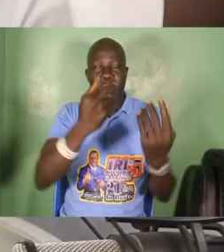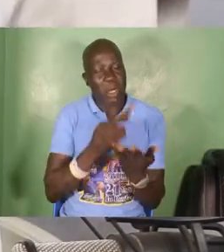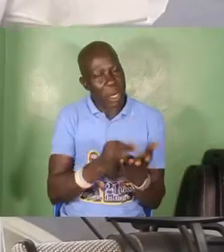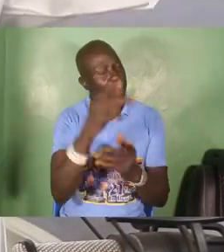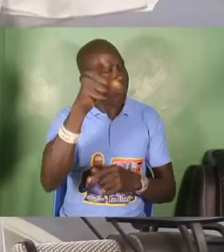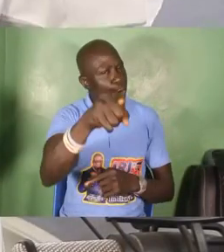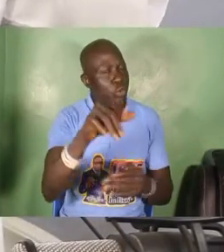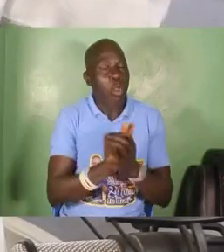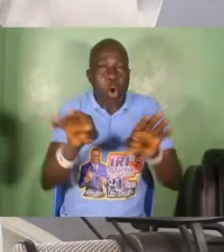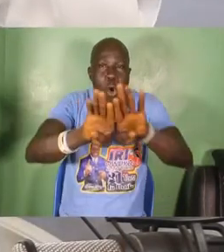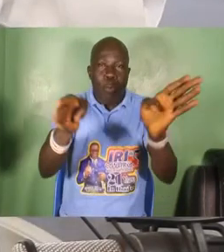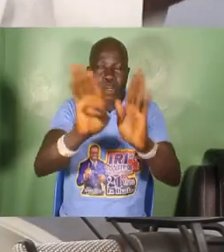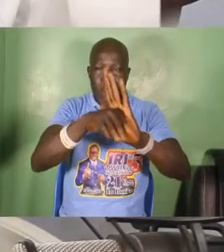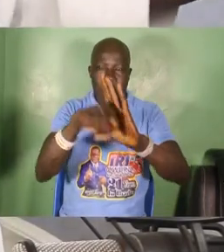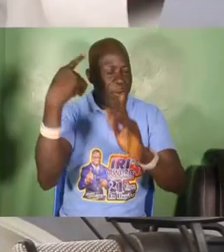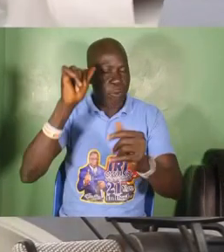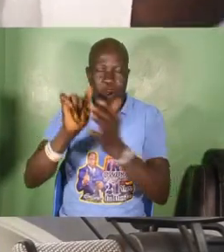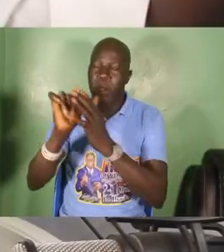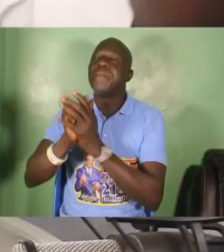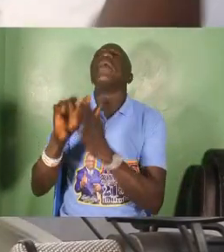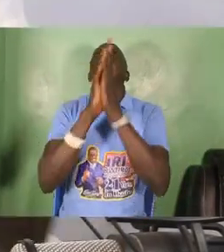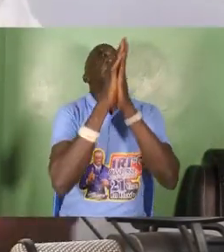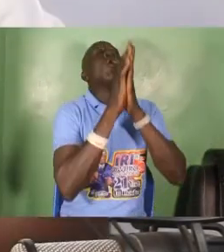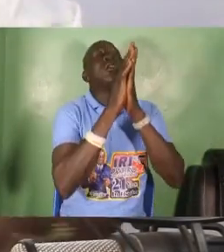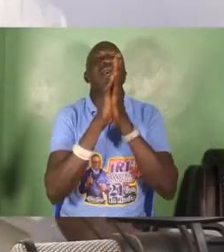right for entitlement. Open the door of mercy.